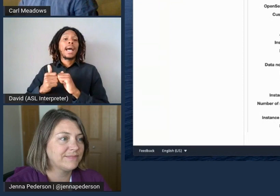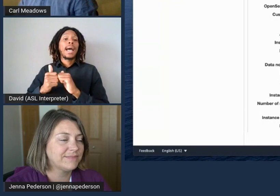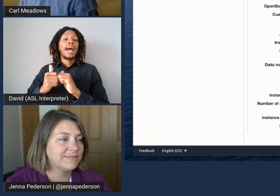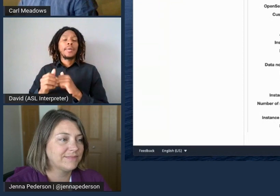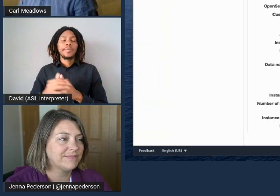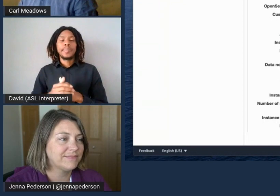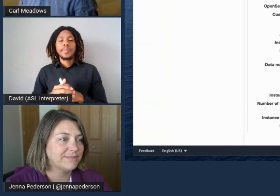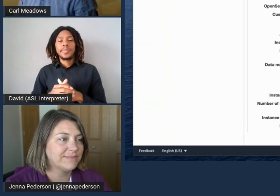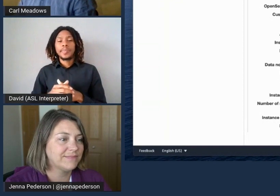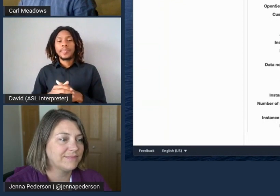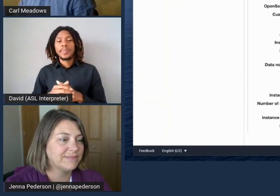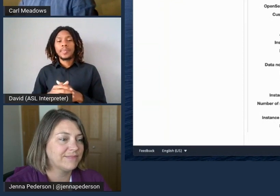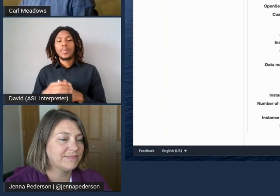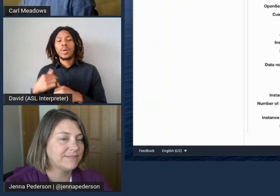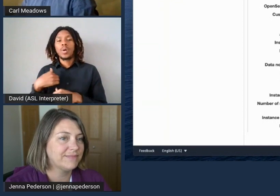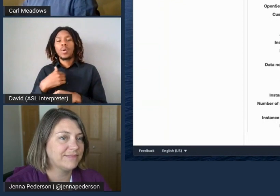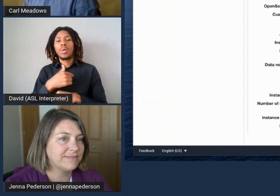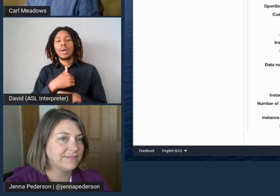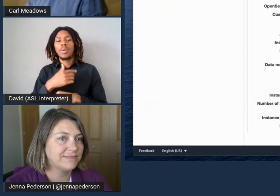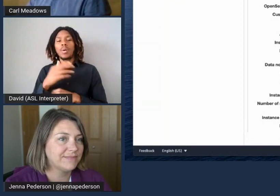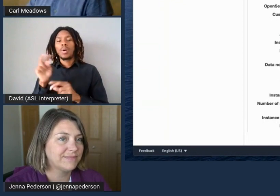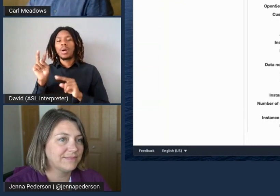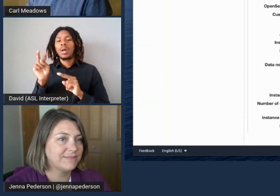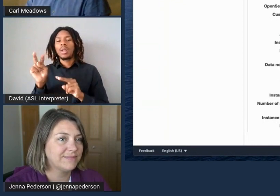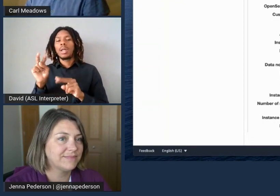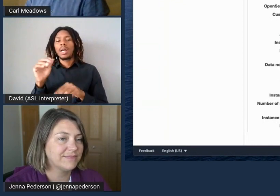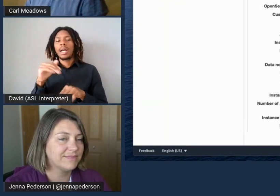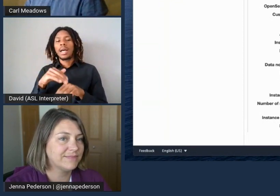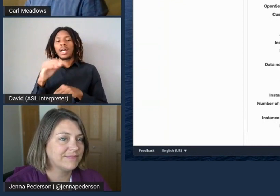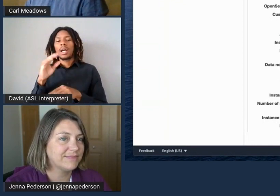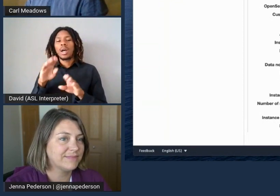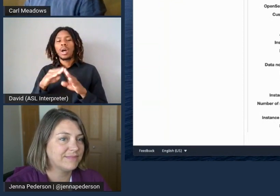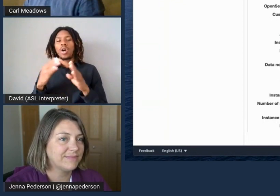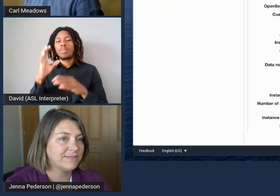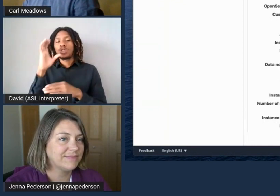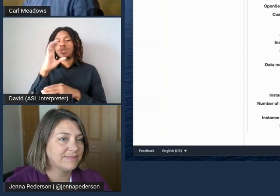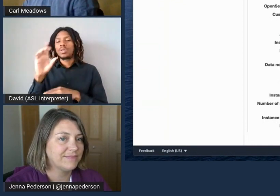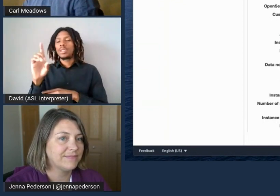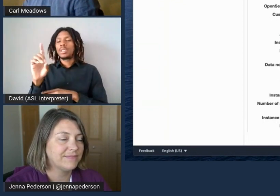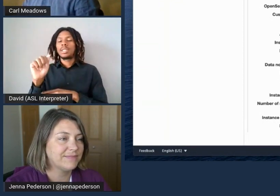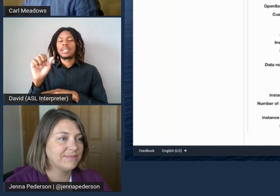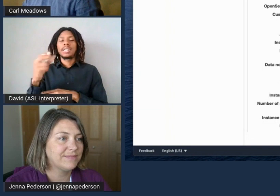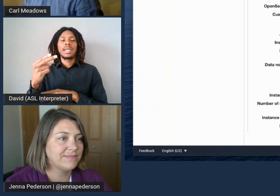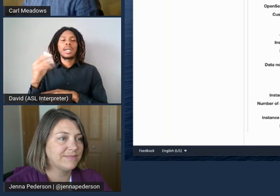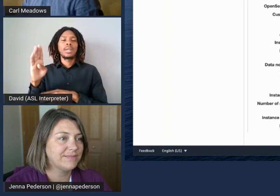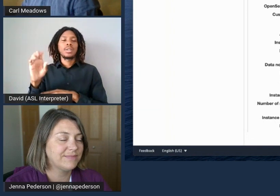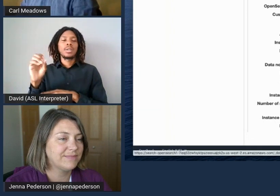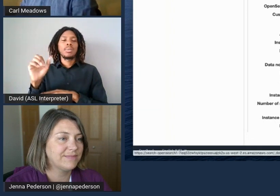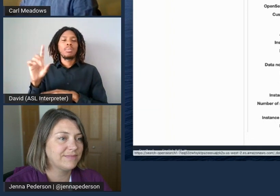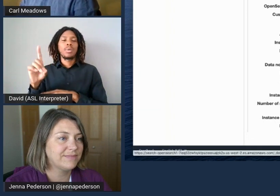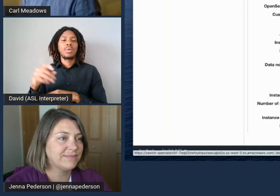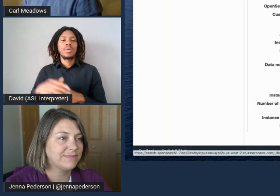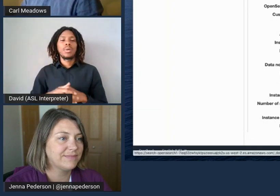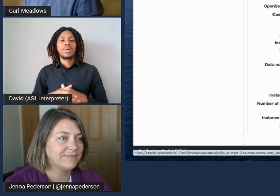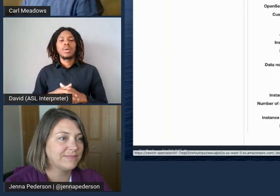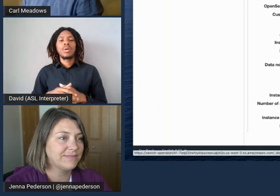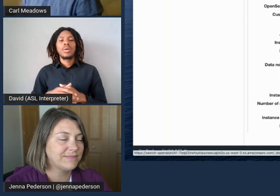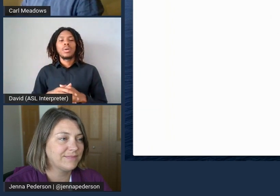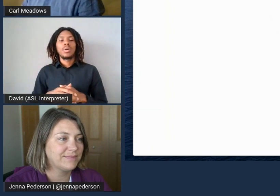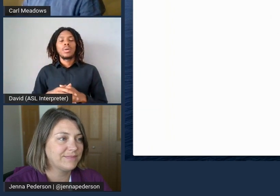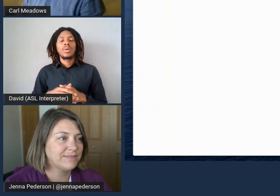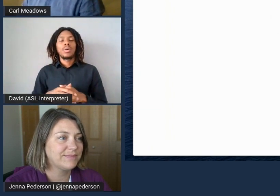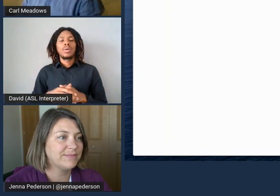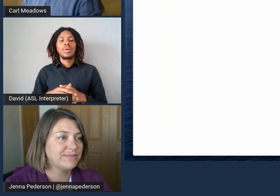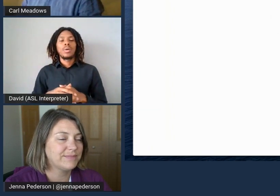at the OpenSearch Dashboards. So OpenSearch